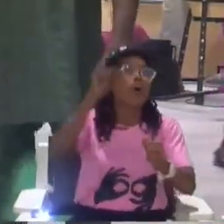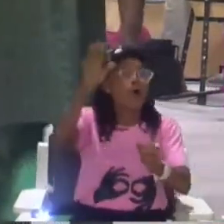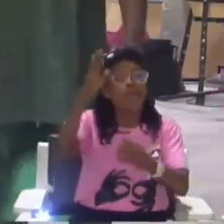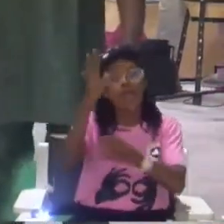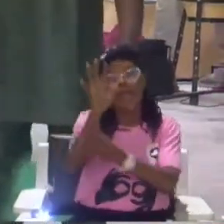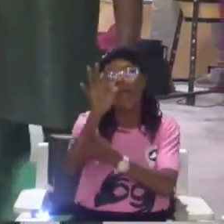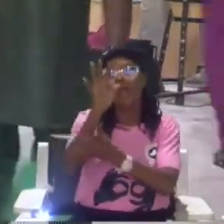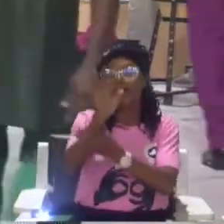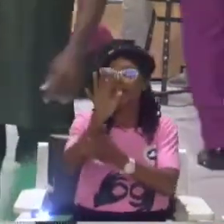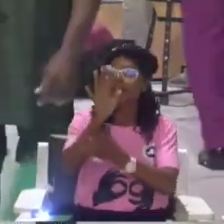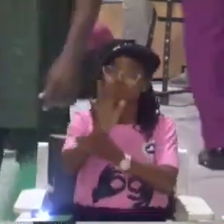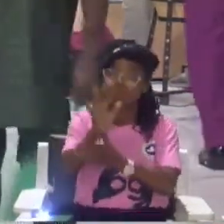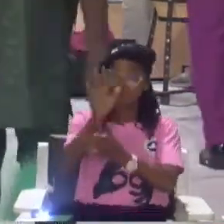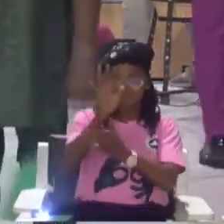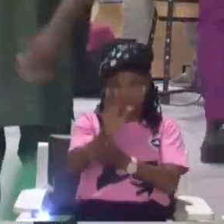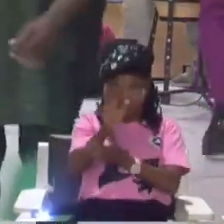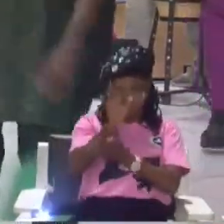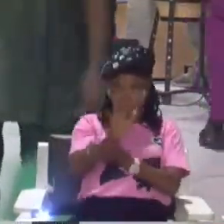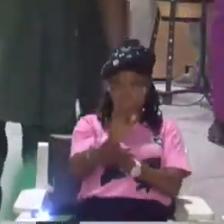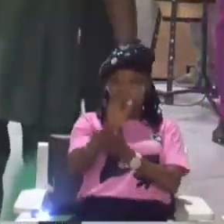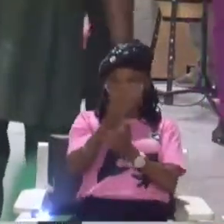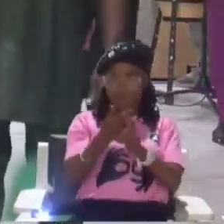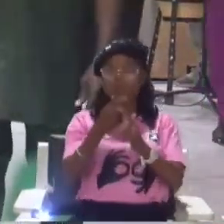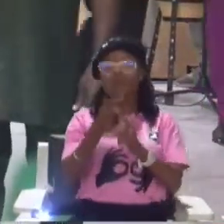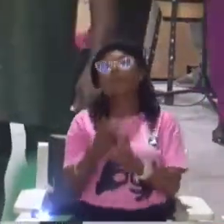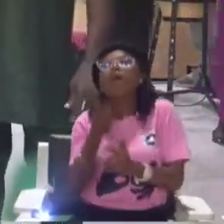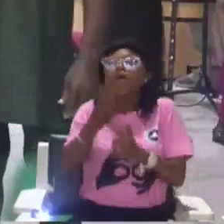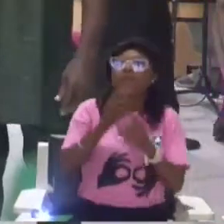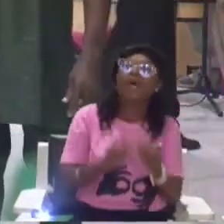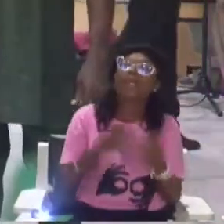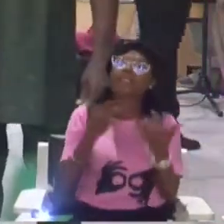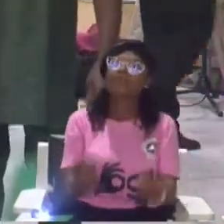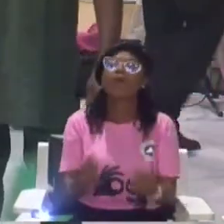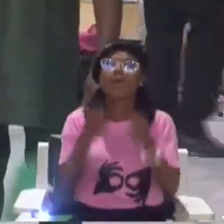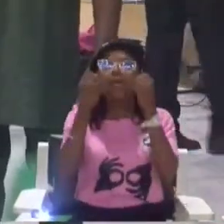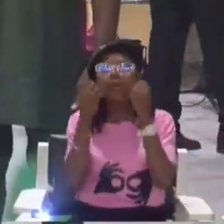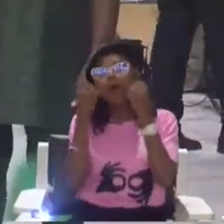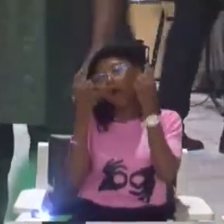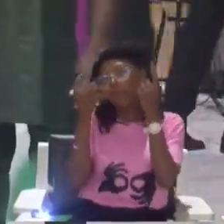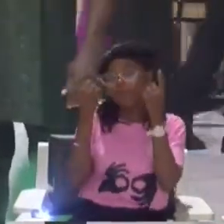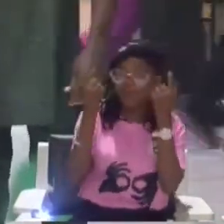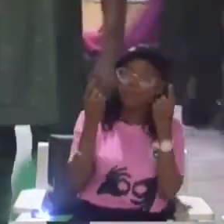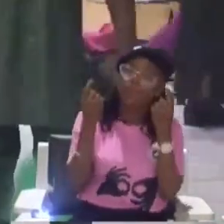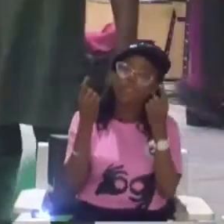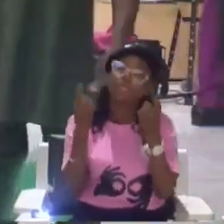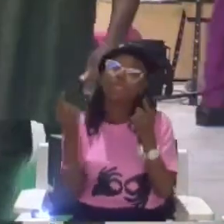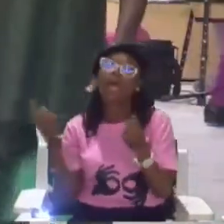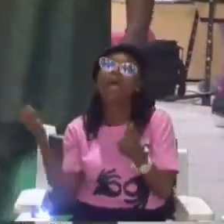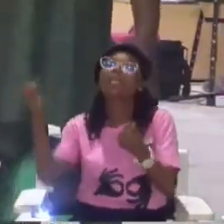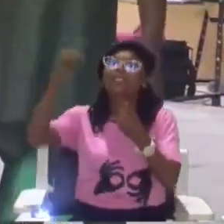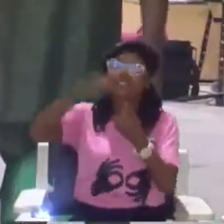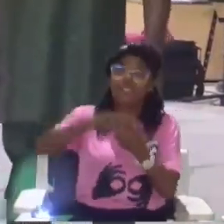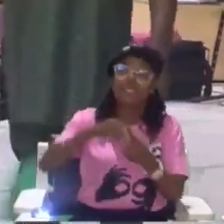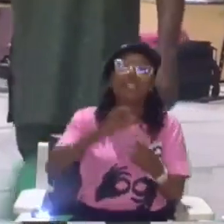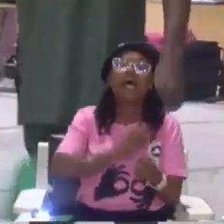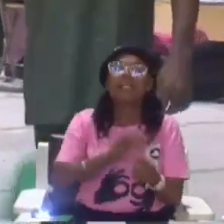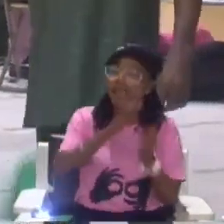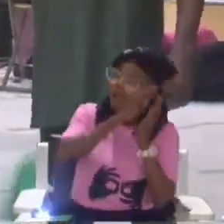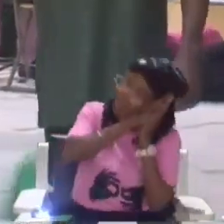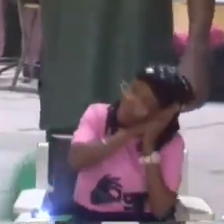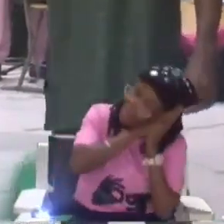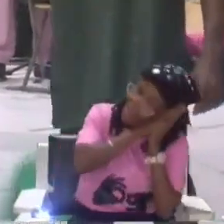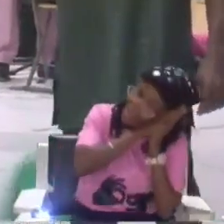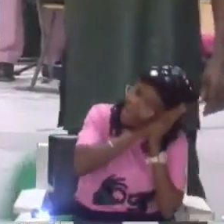Oh, till I lay